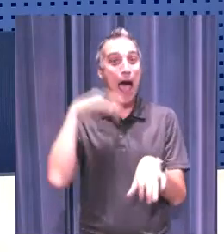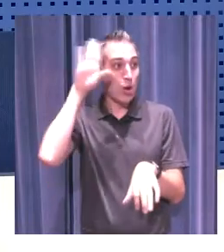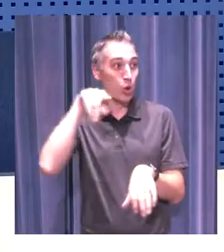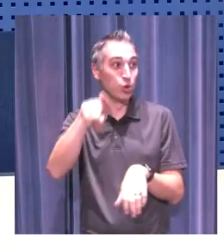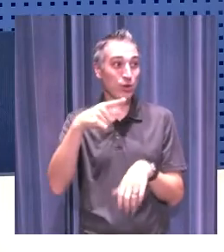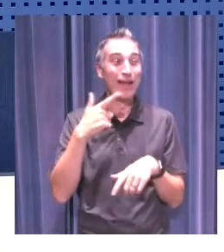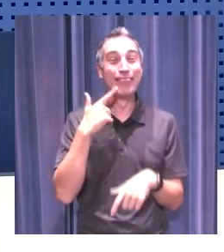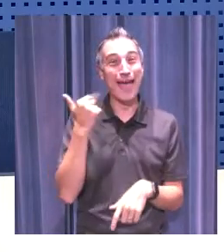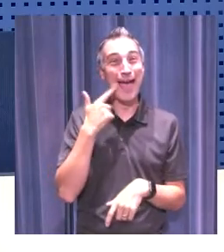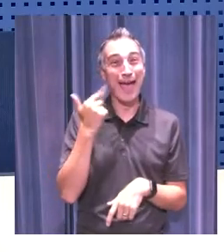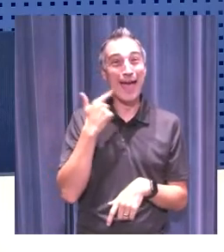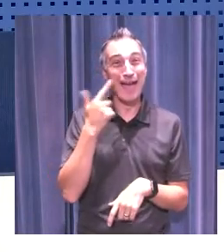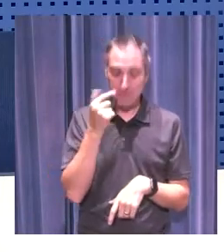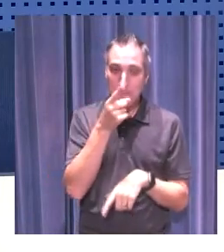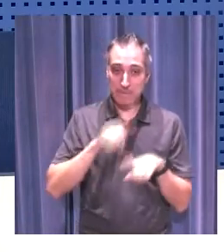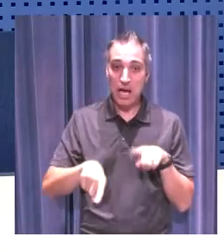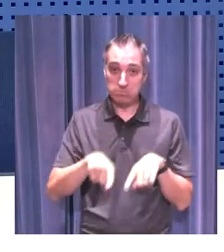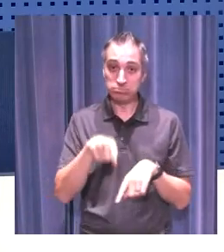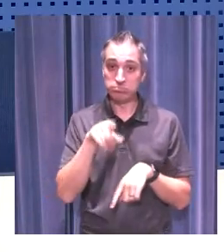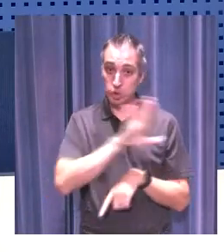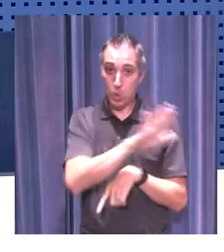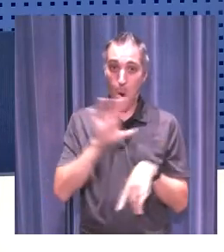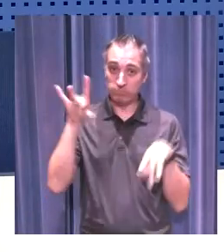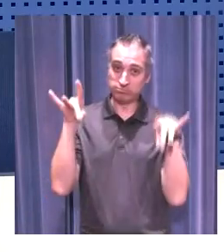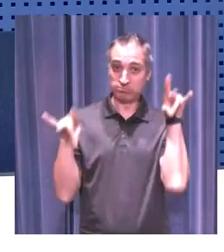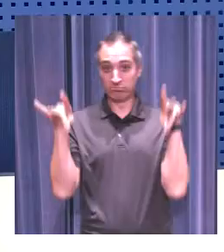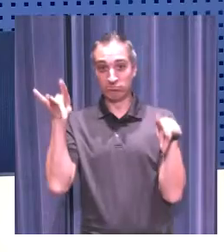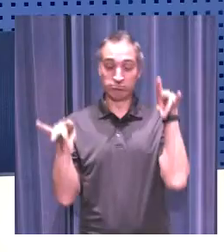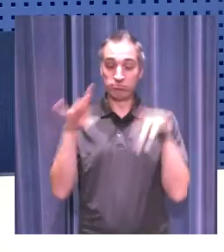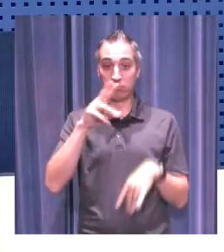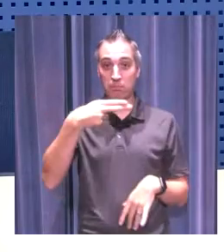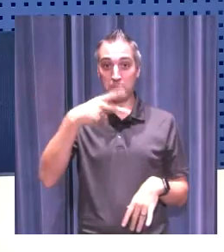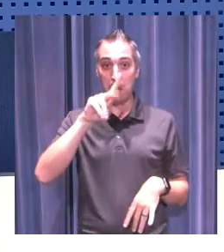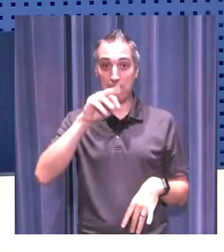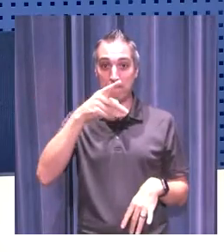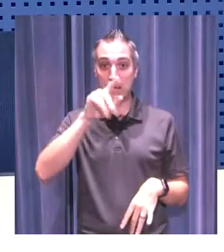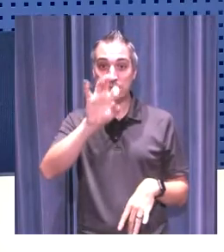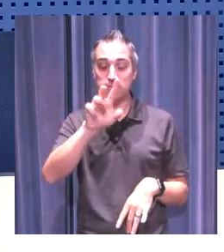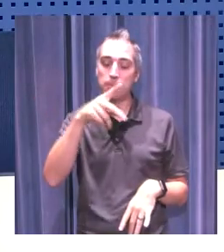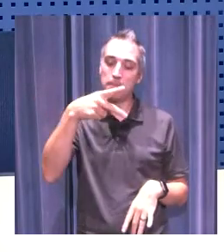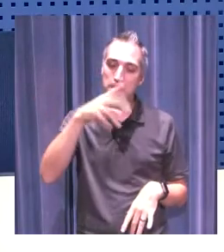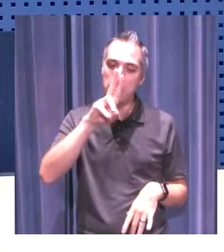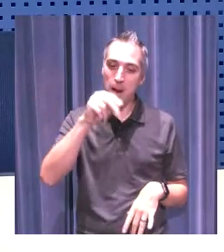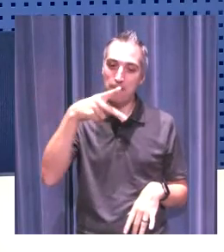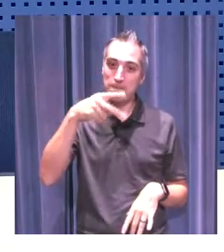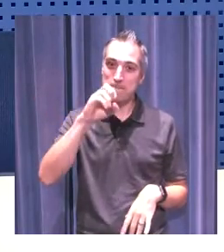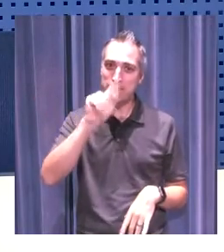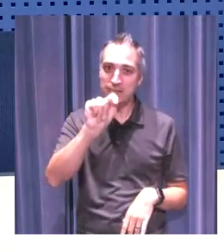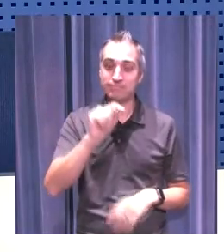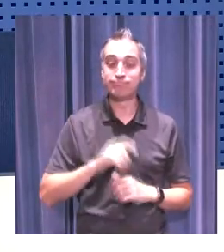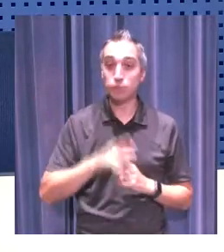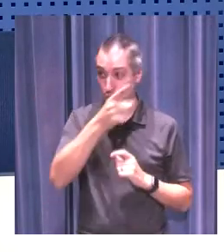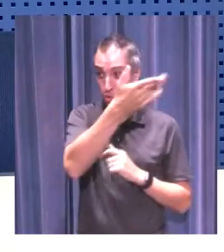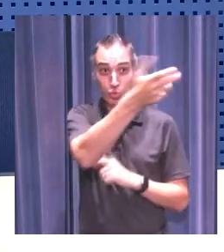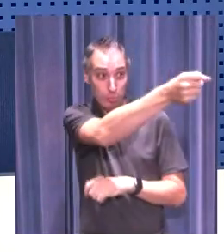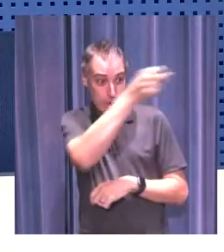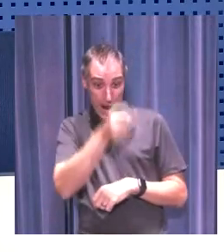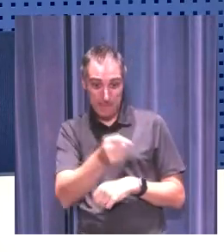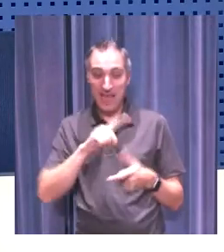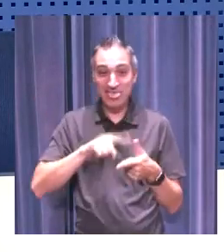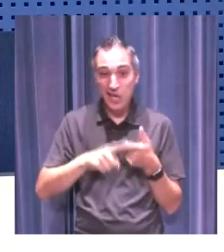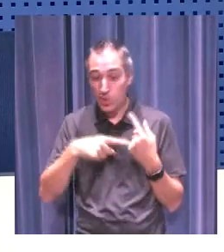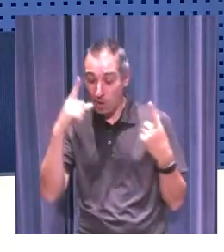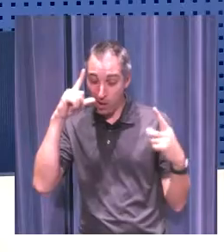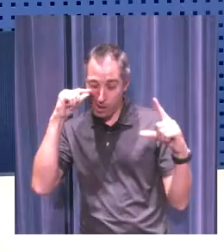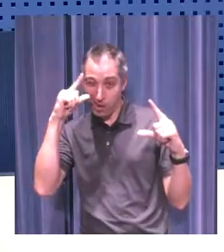you're gonna laugh about it, but he's your puppet. You brought him here. And then y'all got together and made it to where